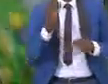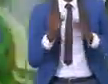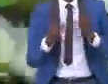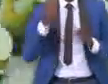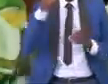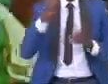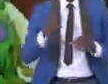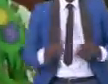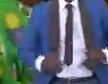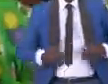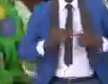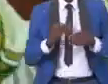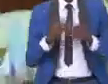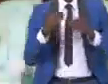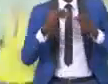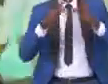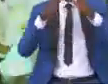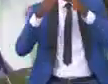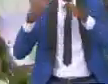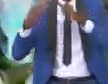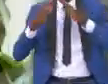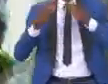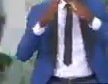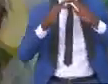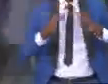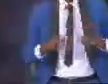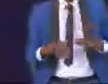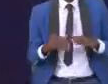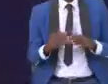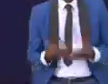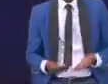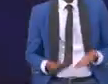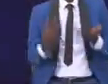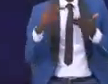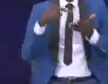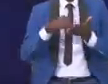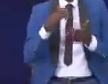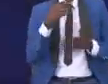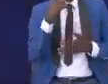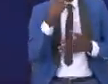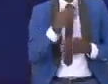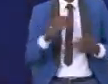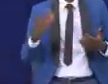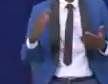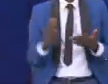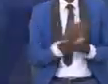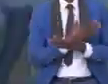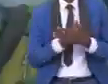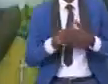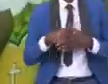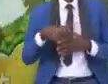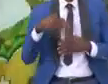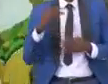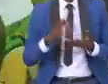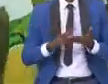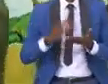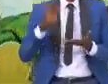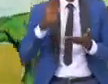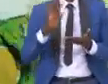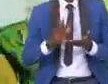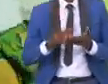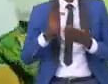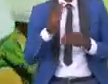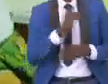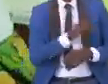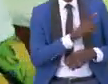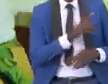lift your voice now and sing out, say now, glory, glory, Lord.